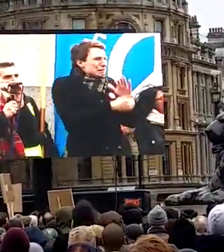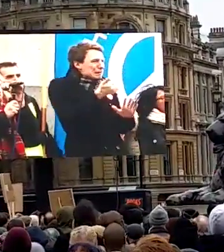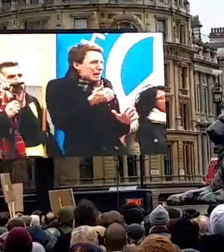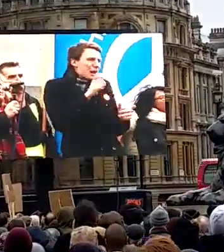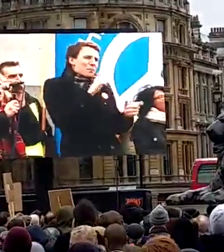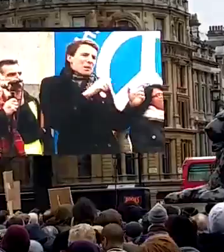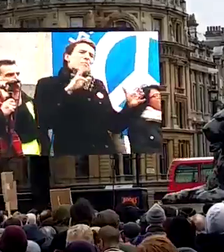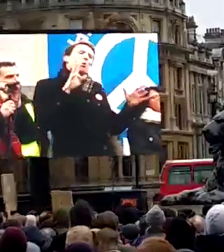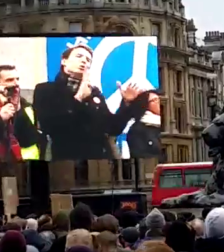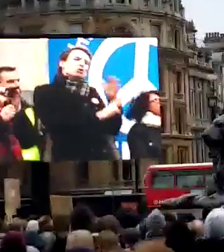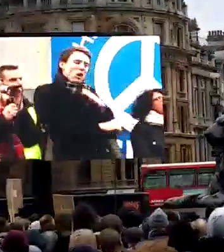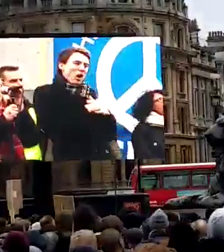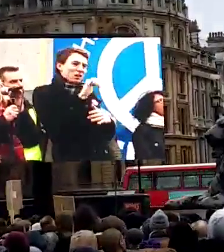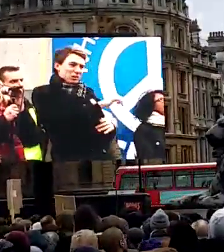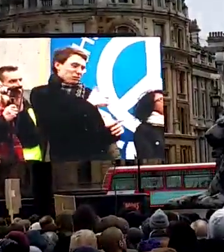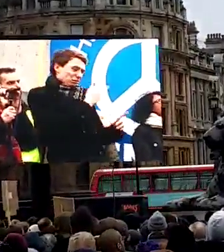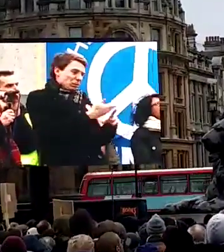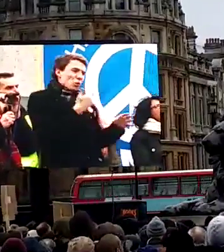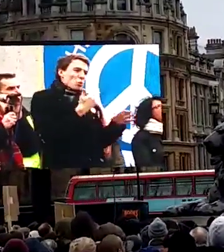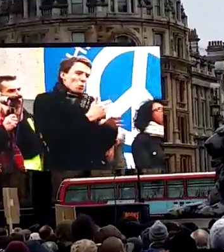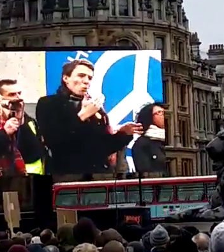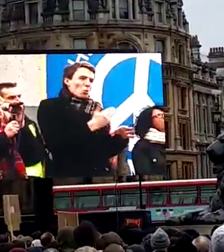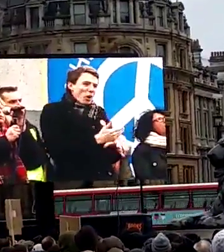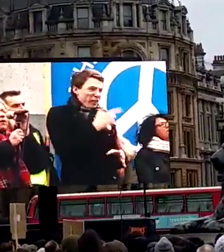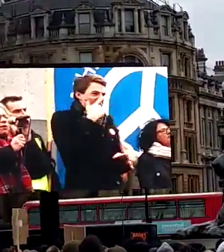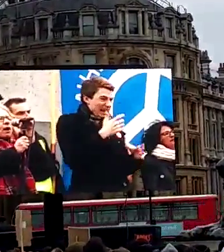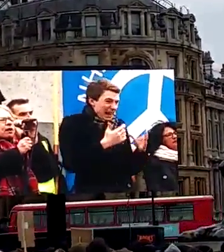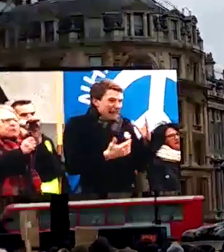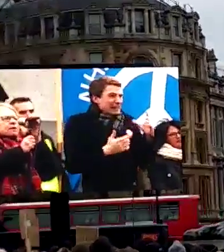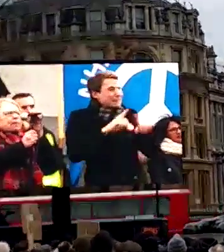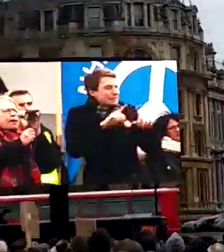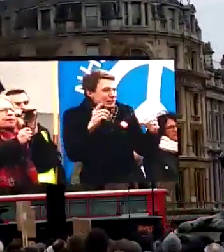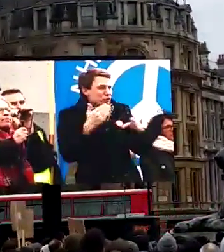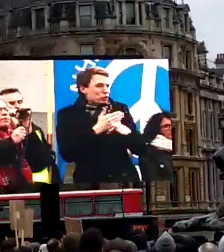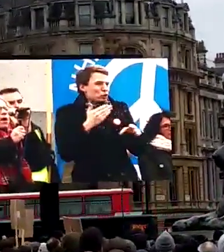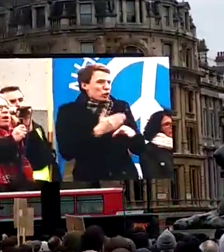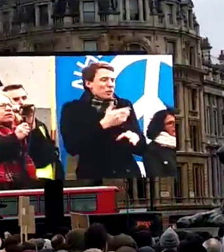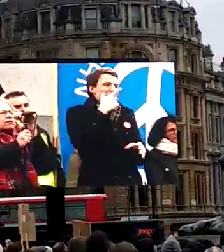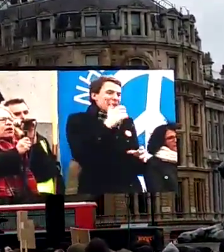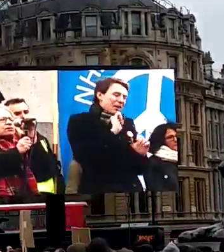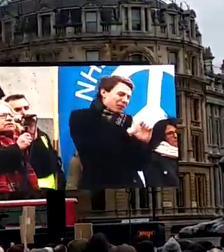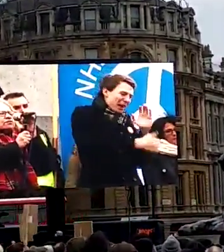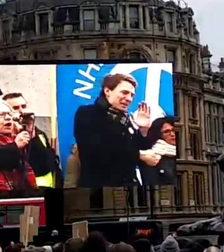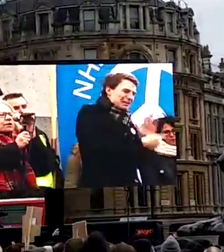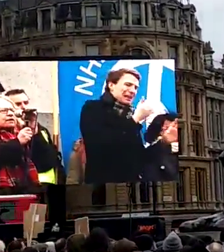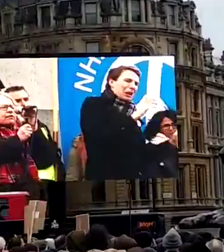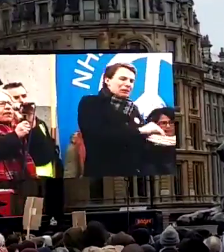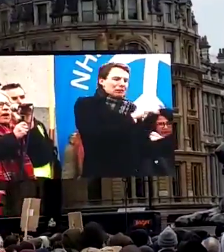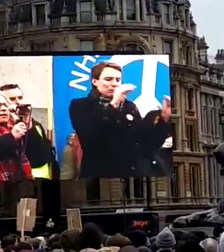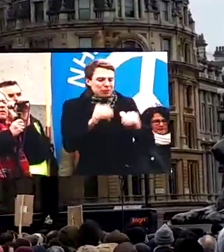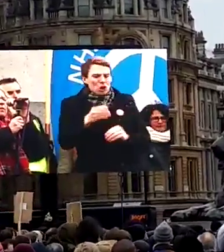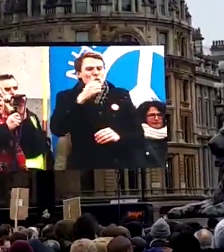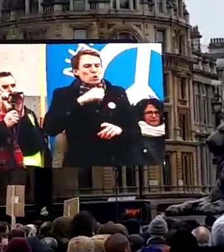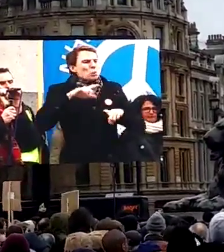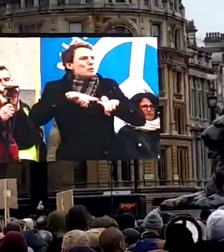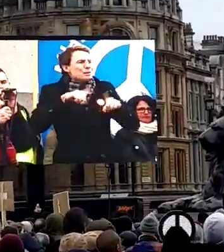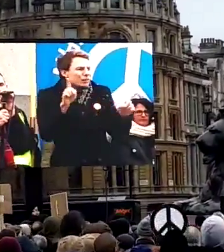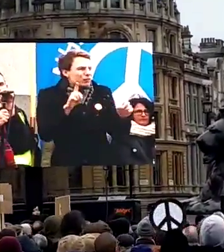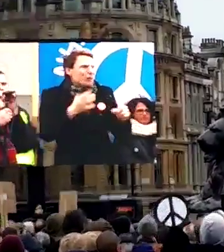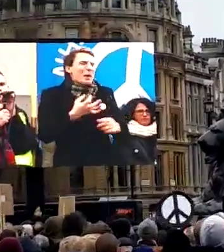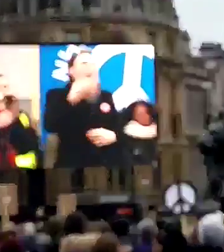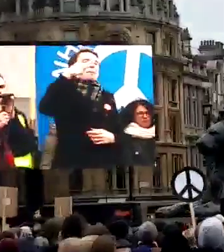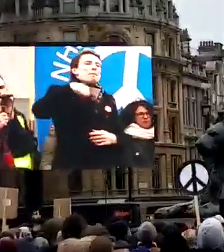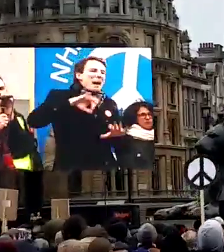Trident, doing something and producing something which would be useful to the people of the world and not destructive to the